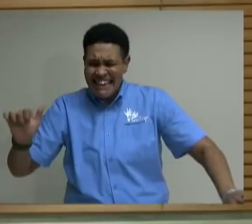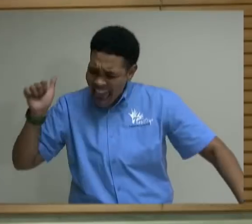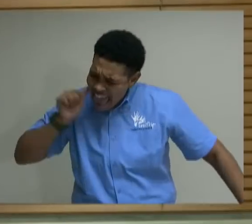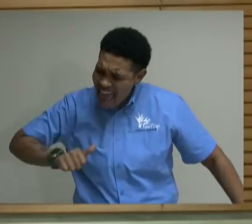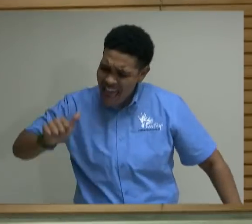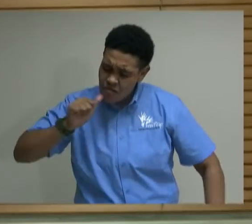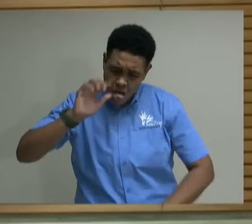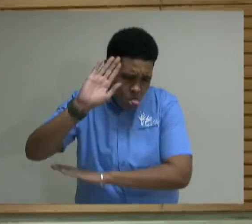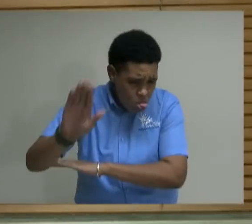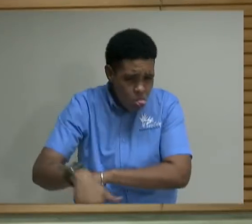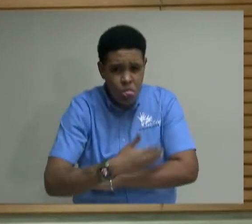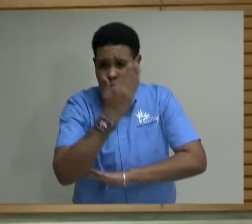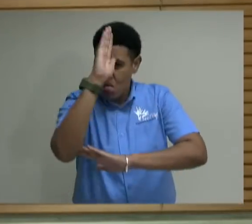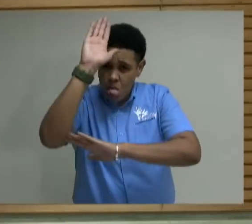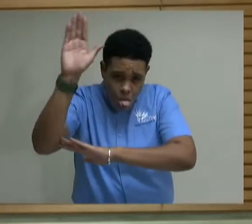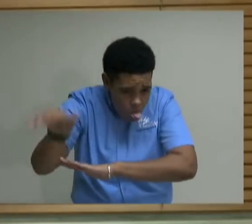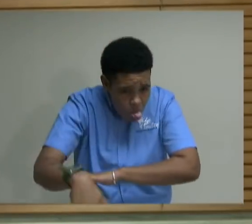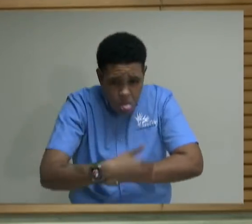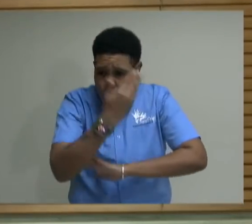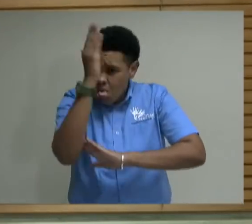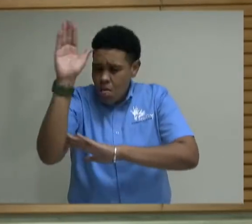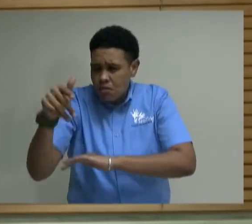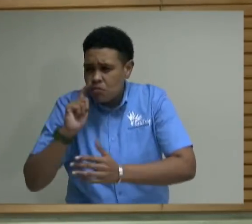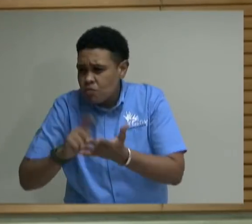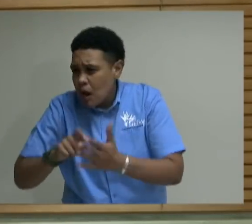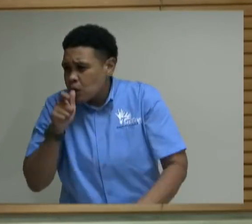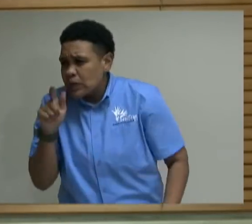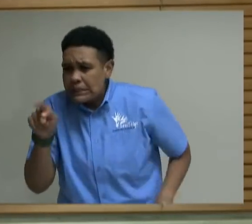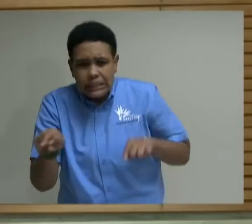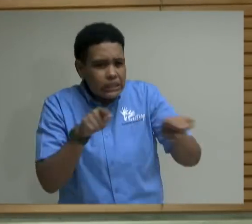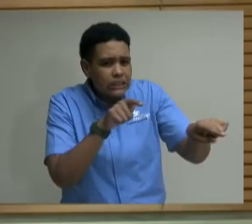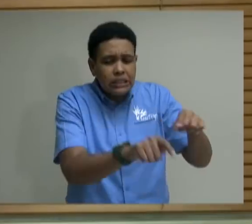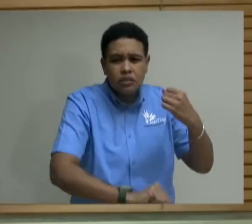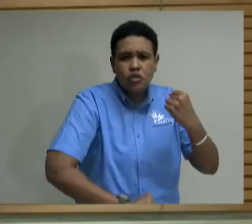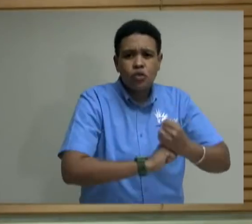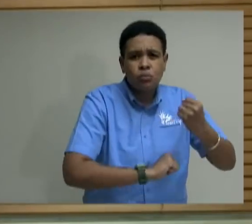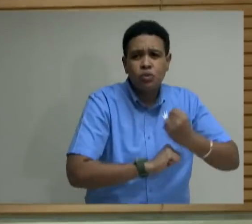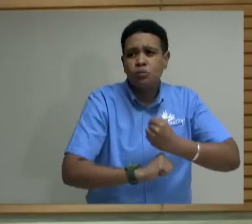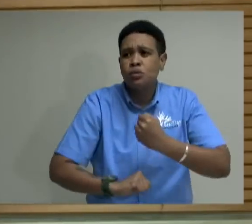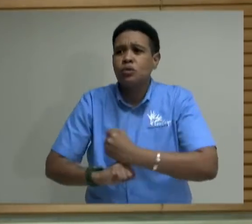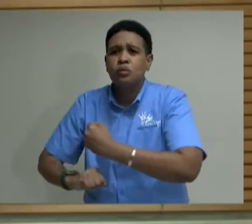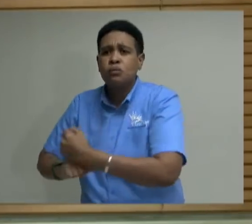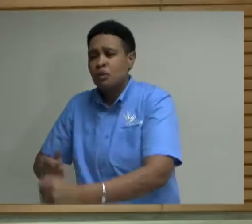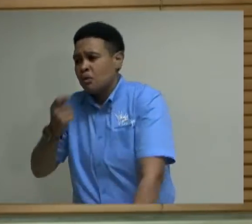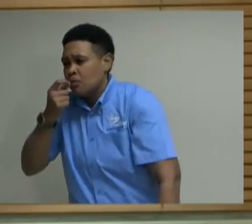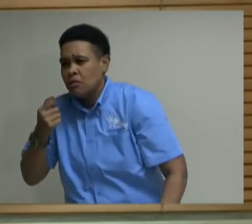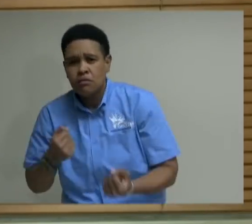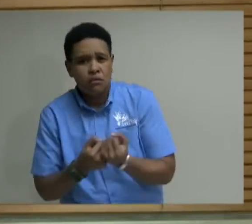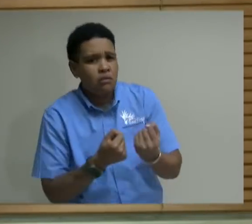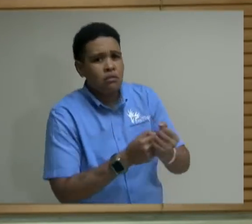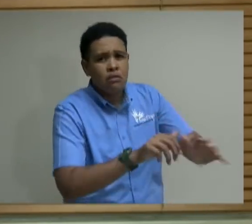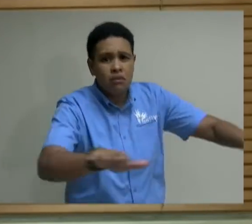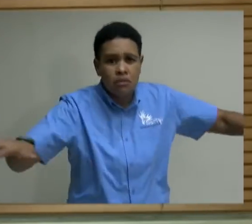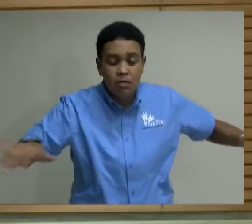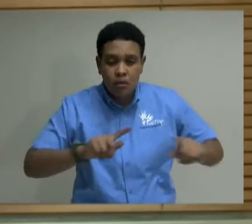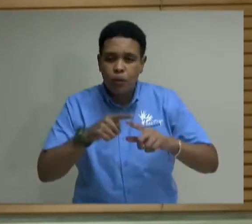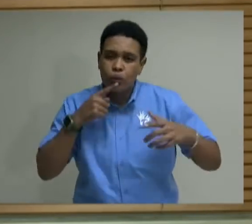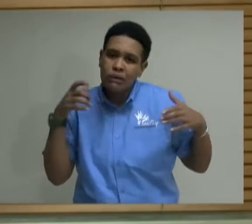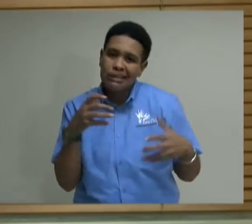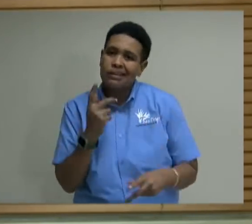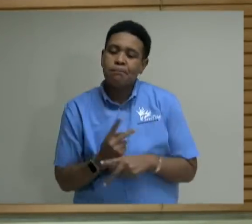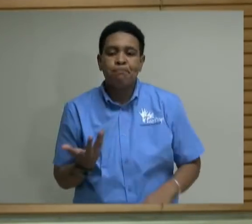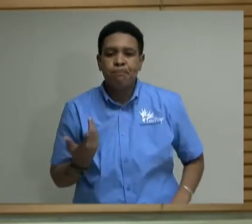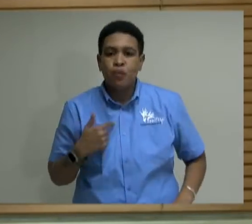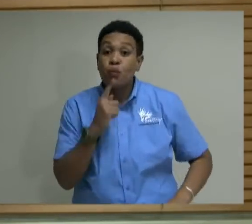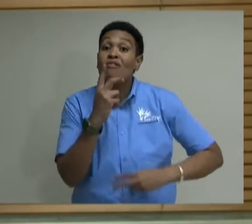night, getting these persons recognized and treated, and so that we could contain it. Particularly when we had to